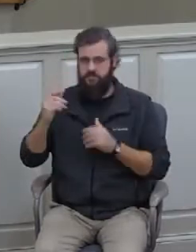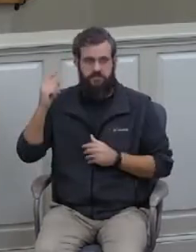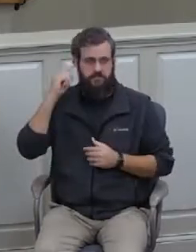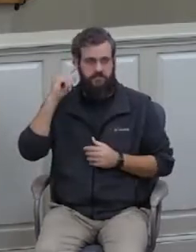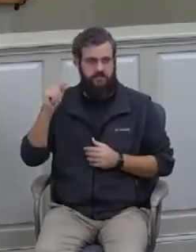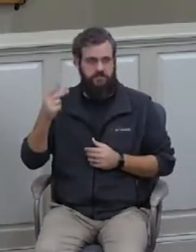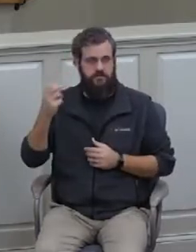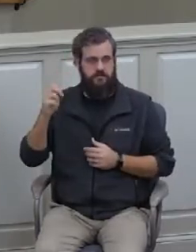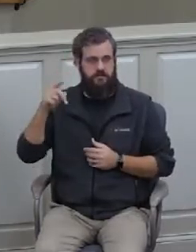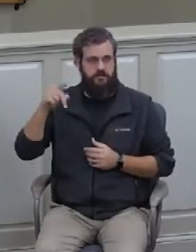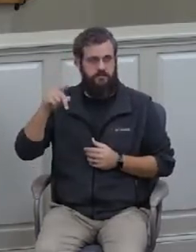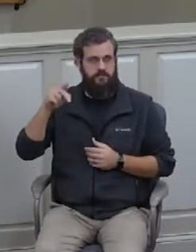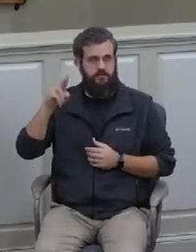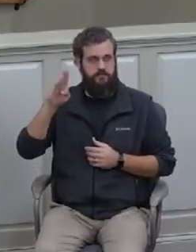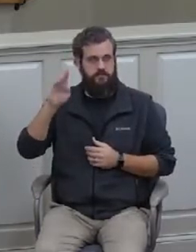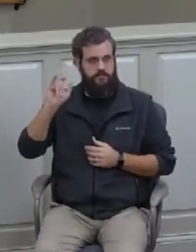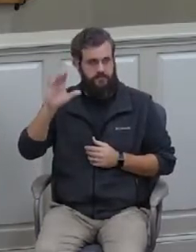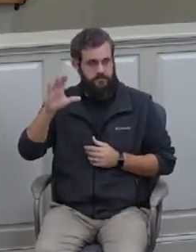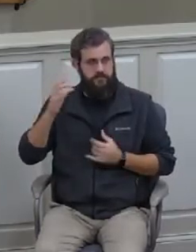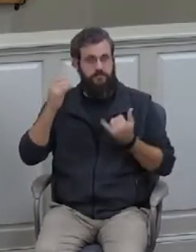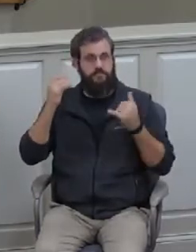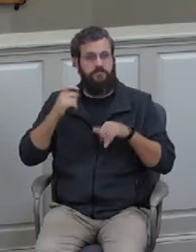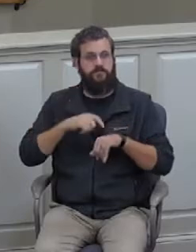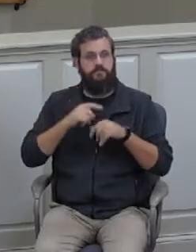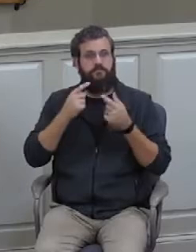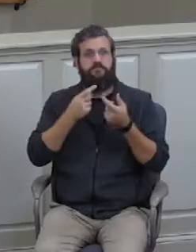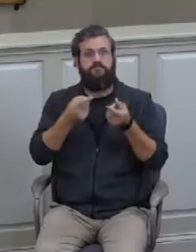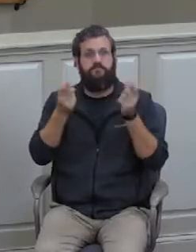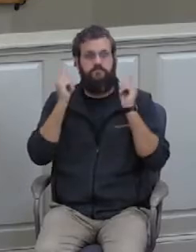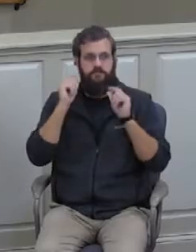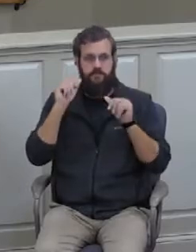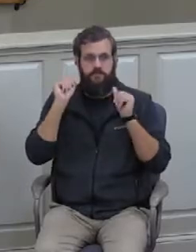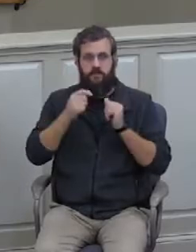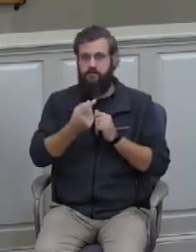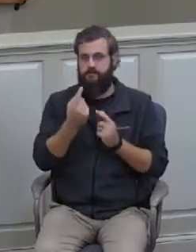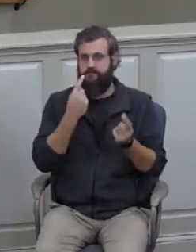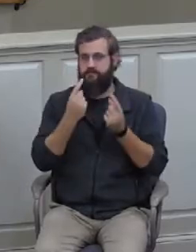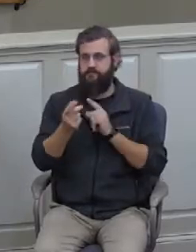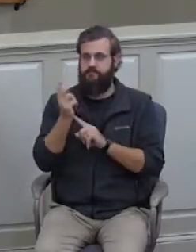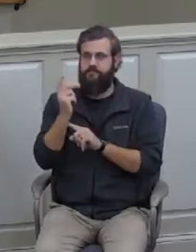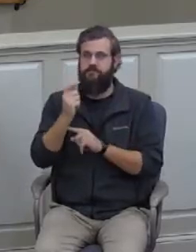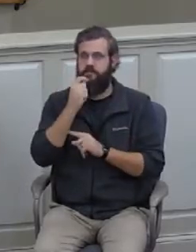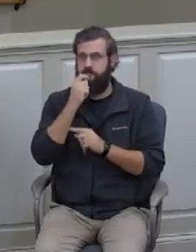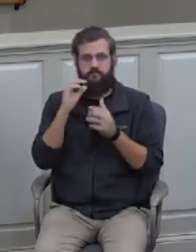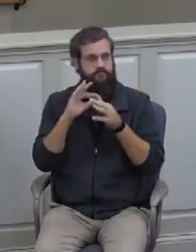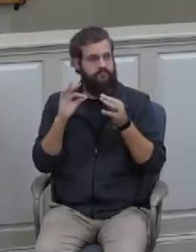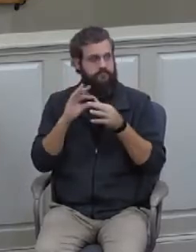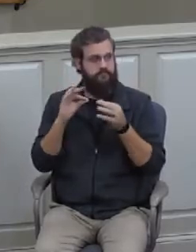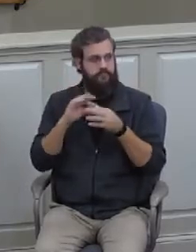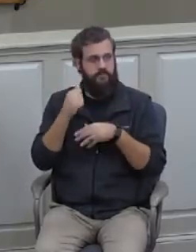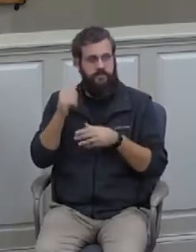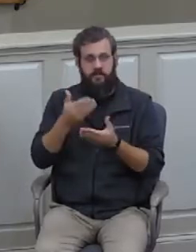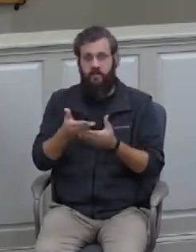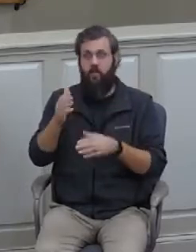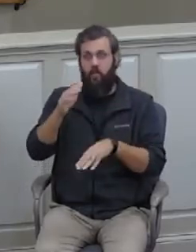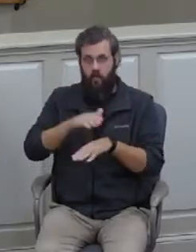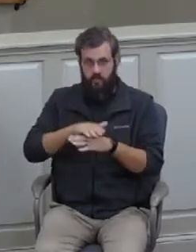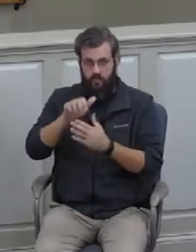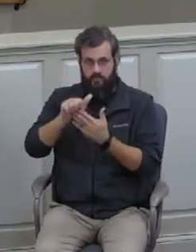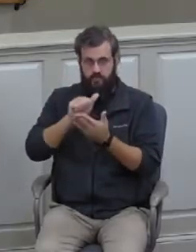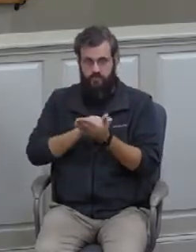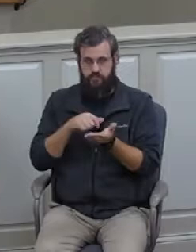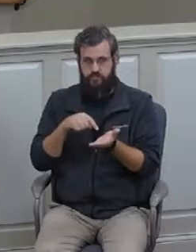Public. This is the public's opportunity to take 3 minutes at the microphone and address any subject that is on tonight's